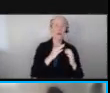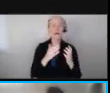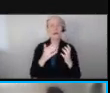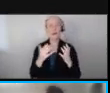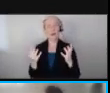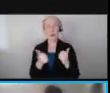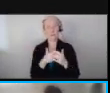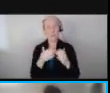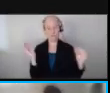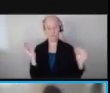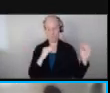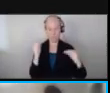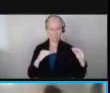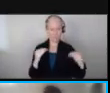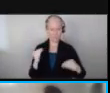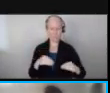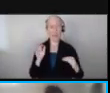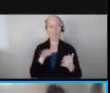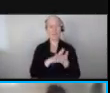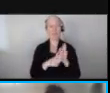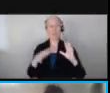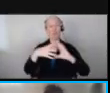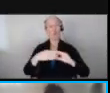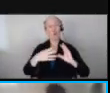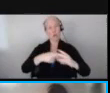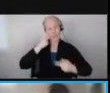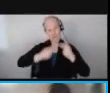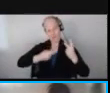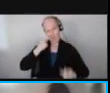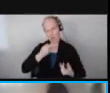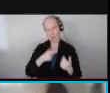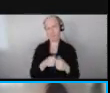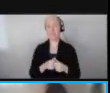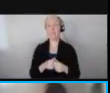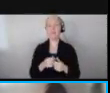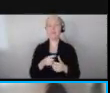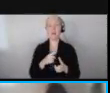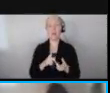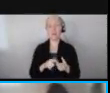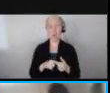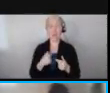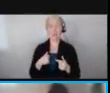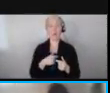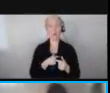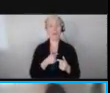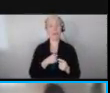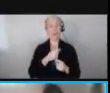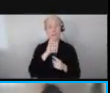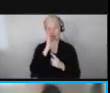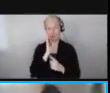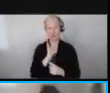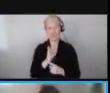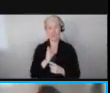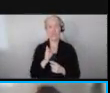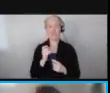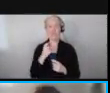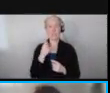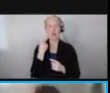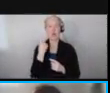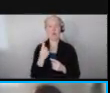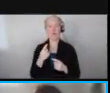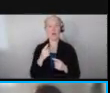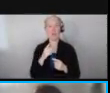in to tell a story? We use them directed in that they are single-headed arrows showing the direction